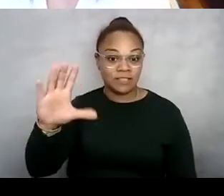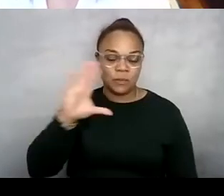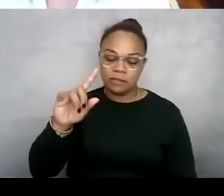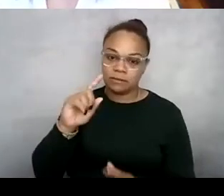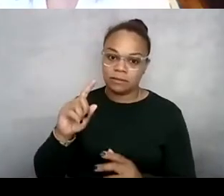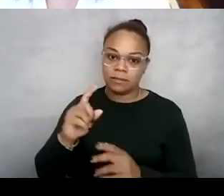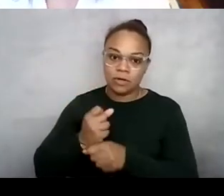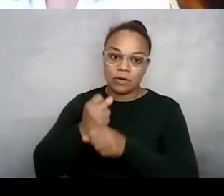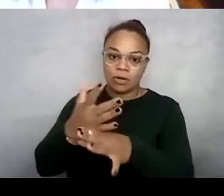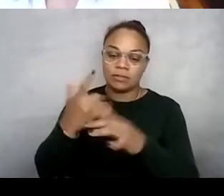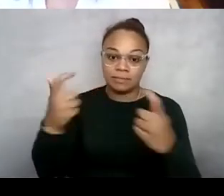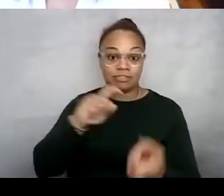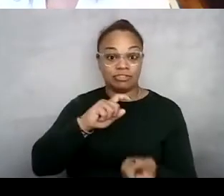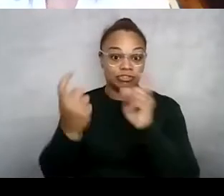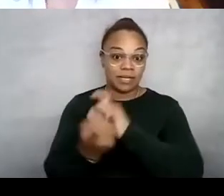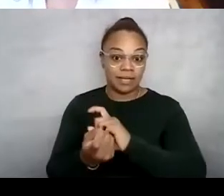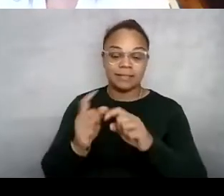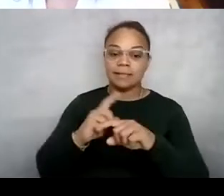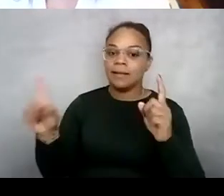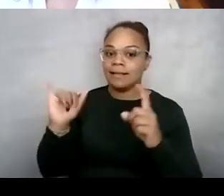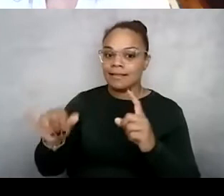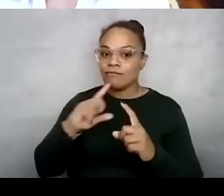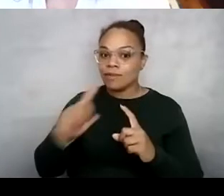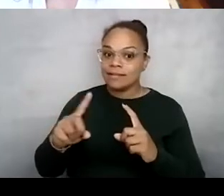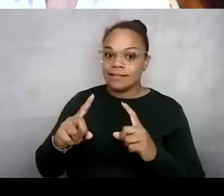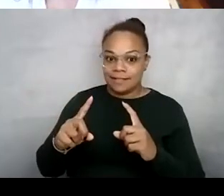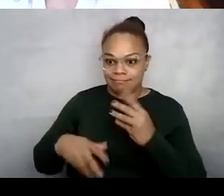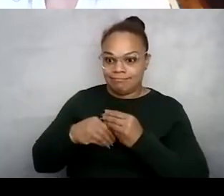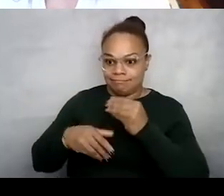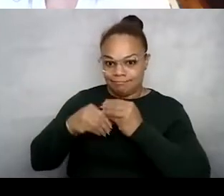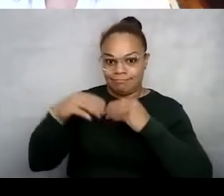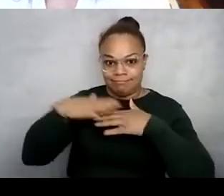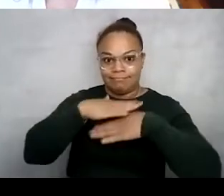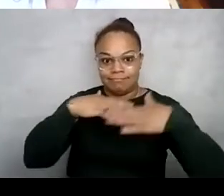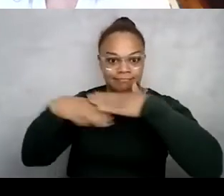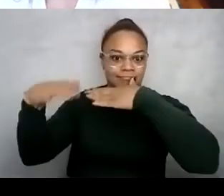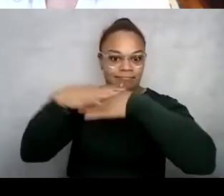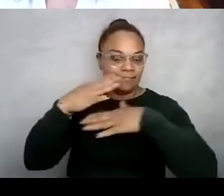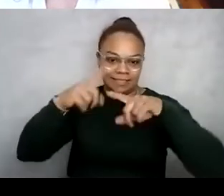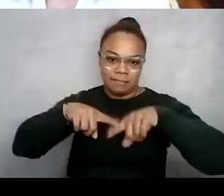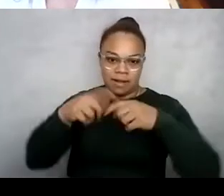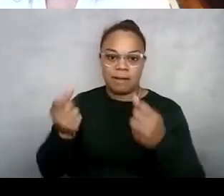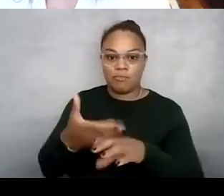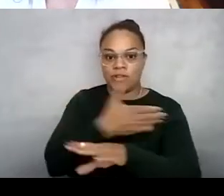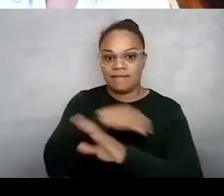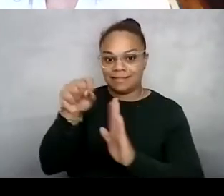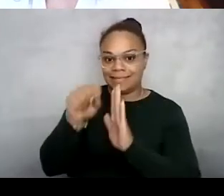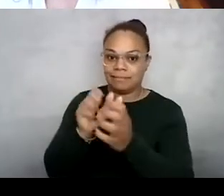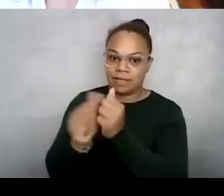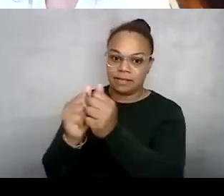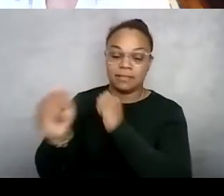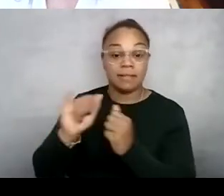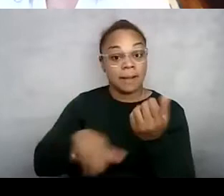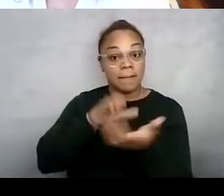And yet it is building upon the patchwork of states that had already passed similar packages and measurements. Marriage equality,